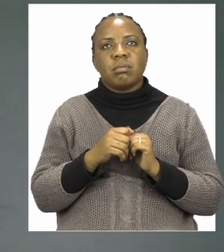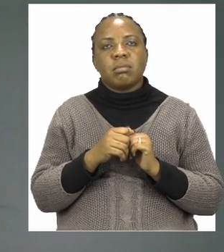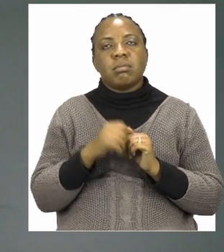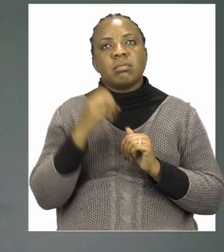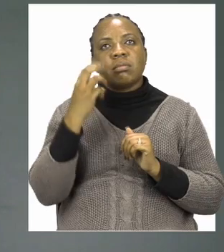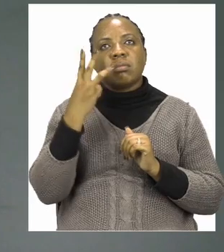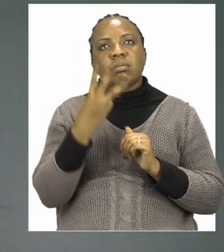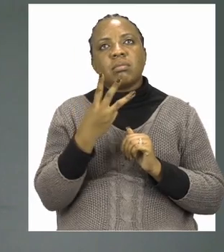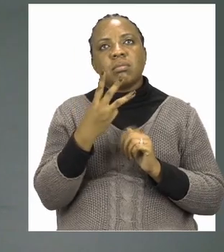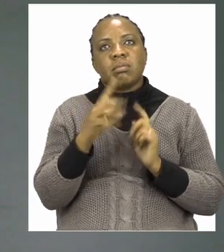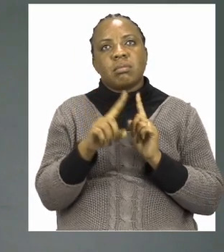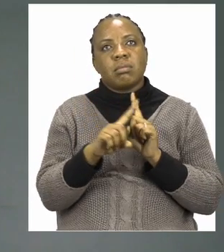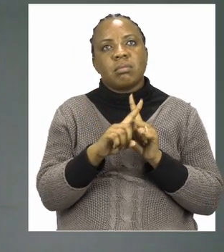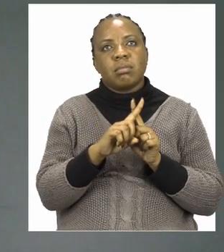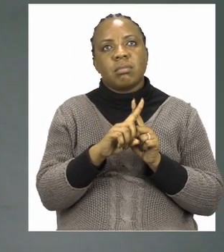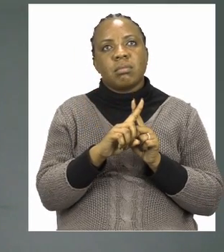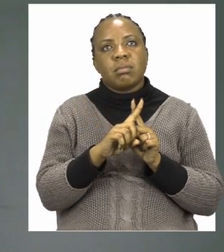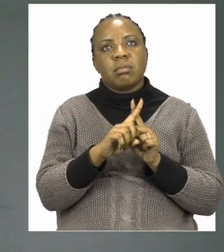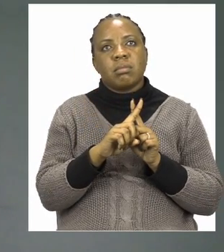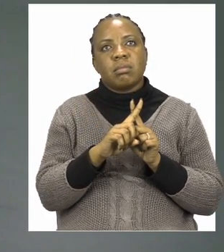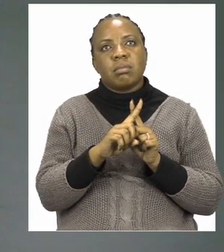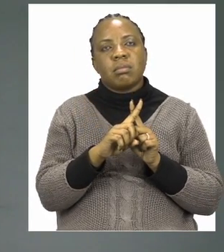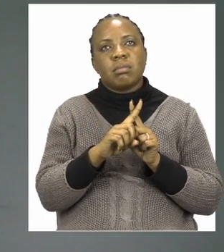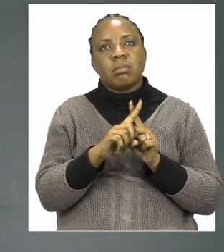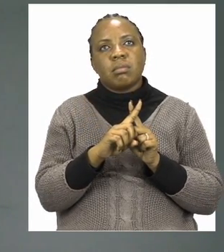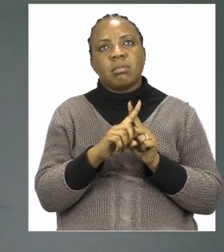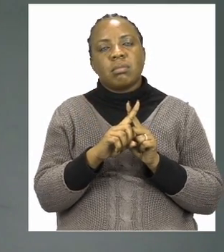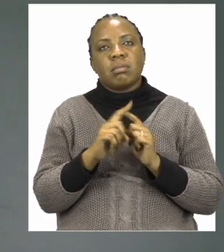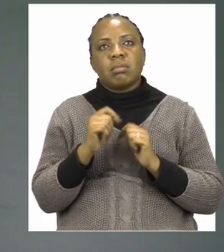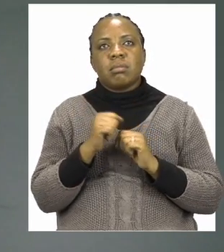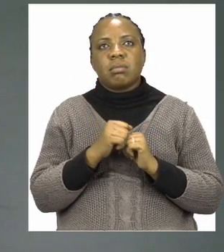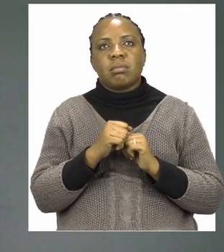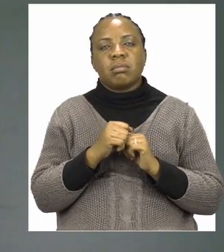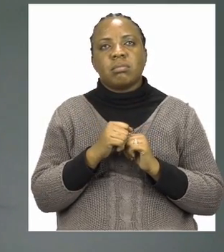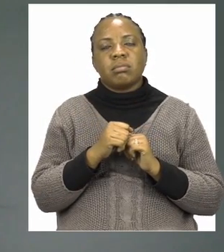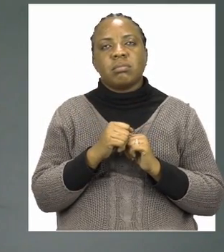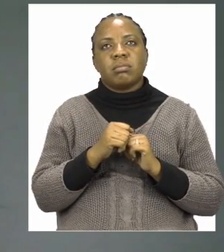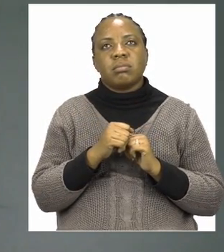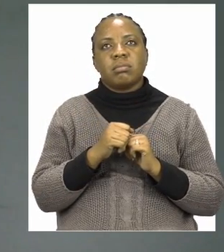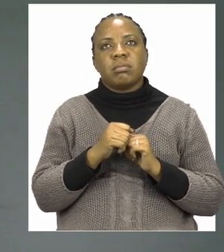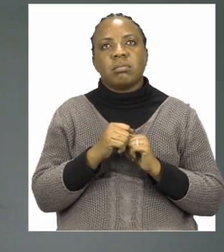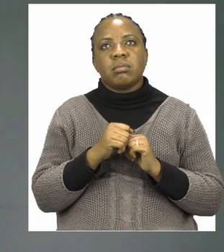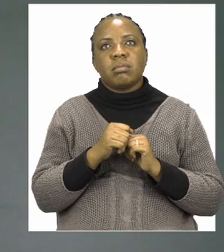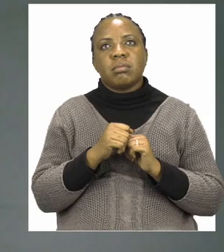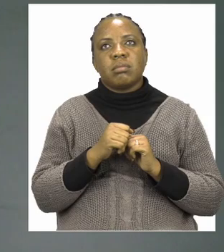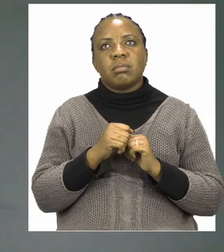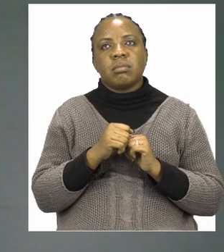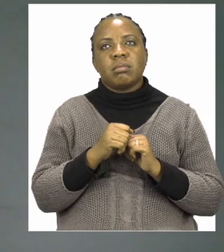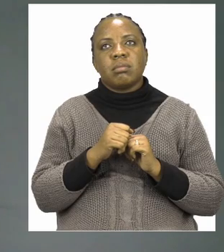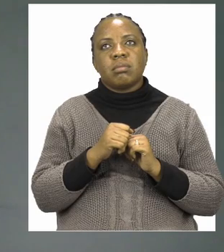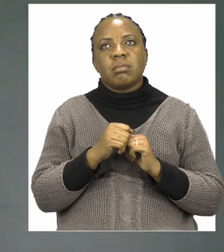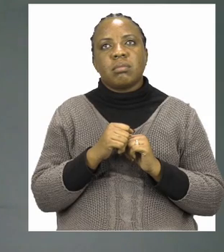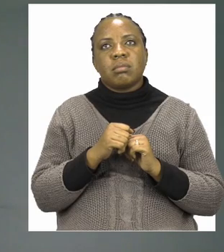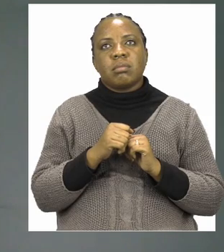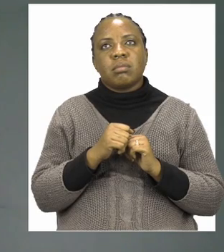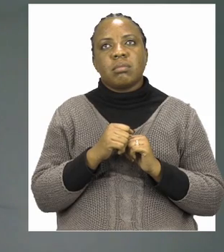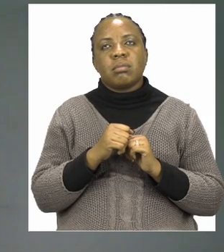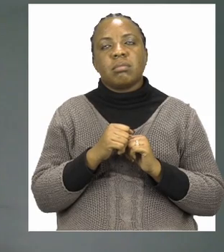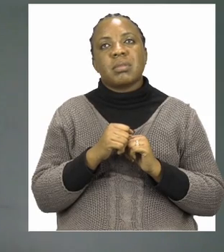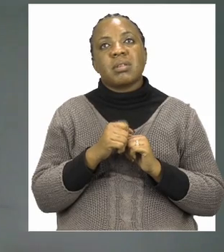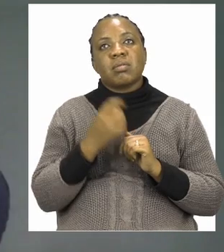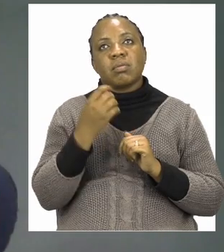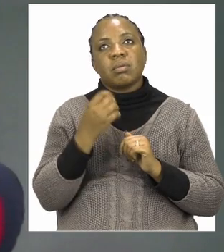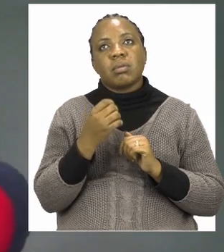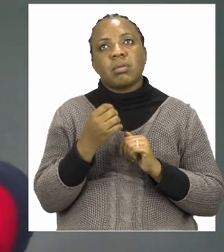1. If I have 3 sets and each set has one thing in them, then my answer is